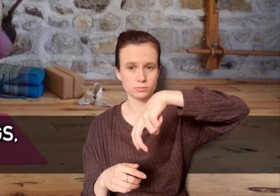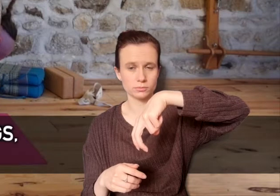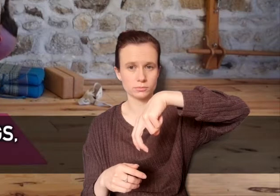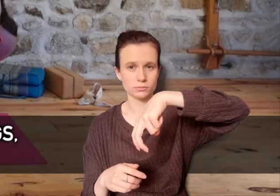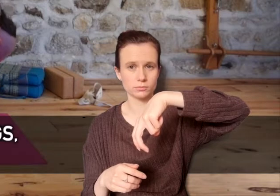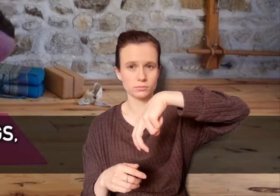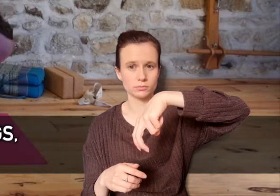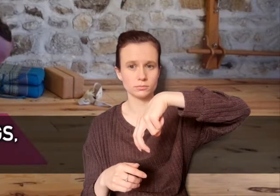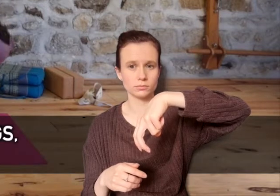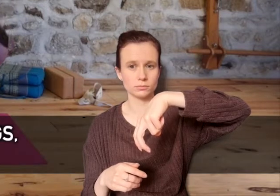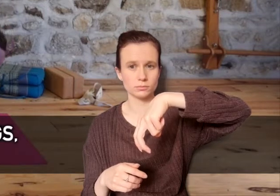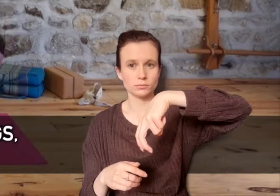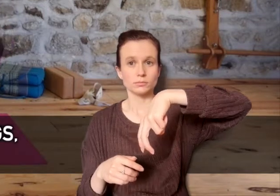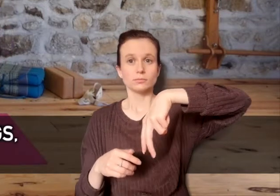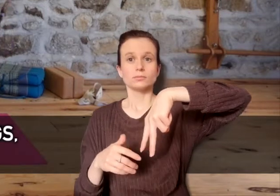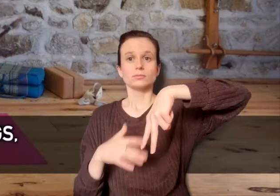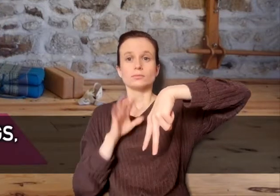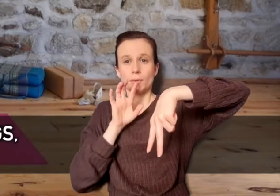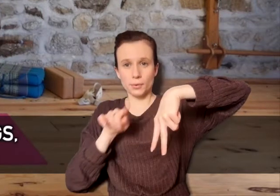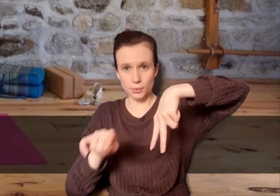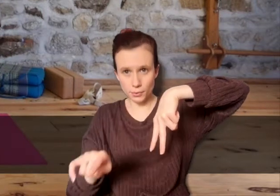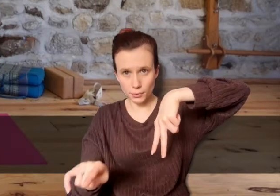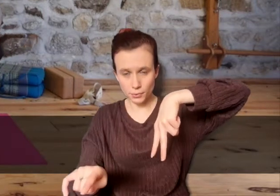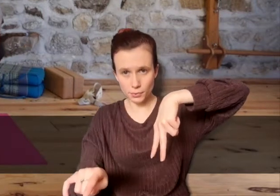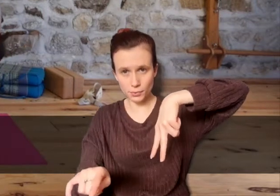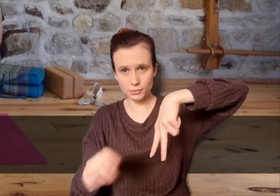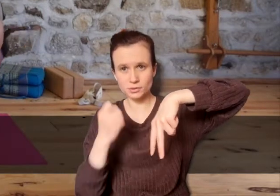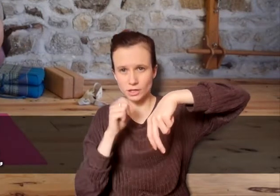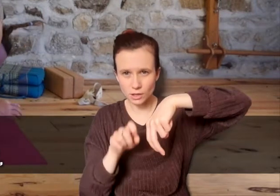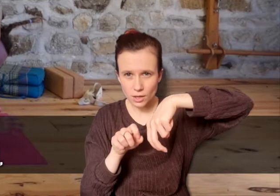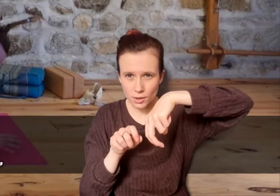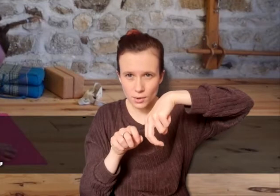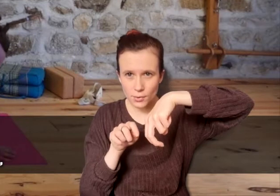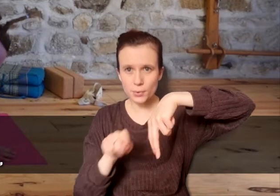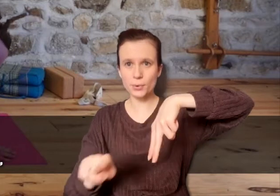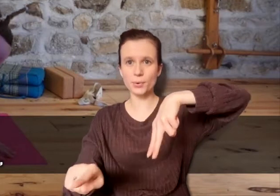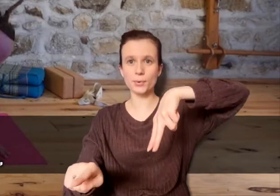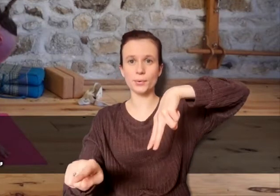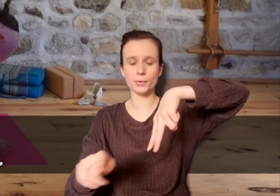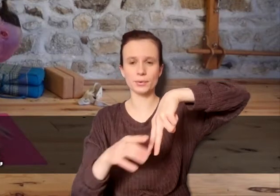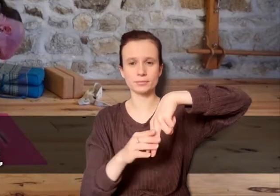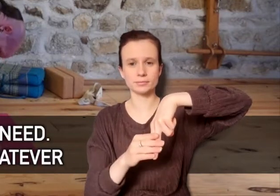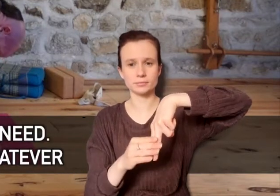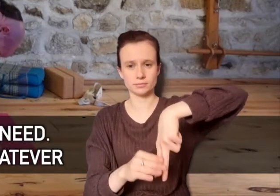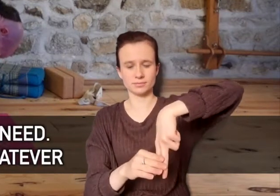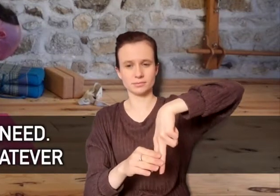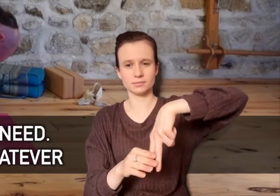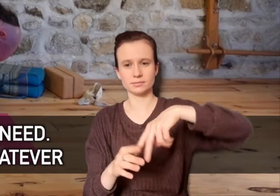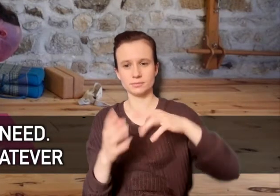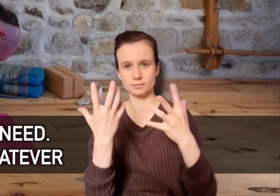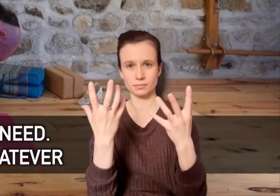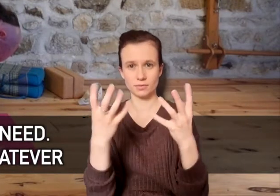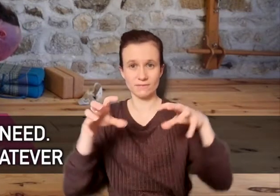And exhale to lengthen the legs, drop the upper back. From there, we're going to place our hands on the floor,